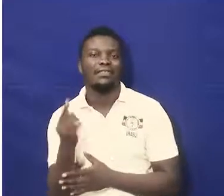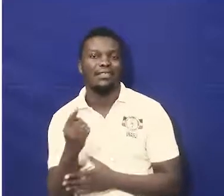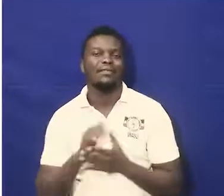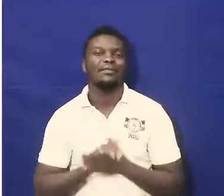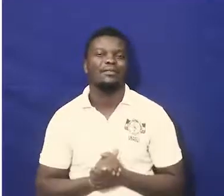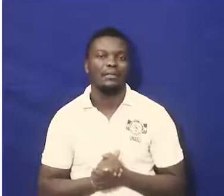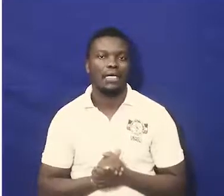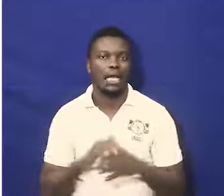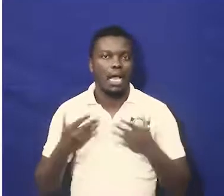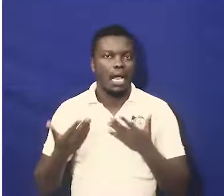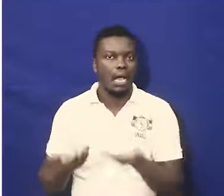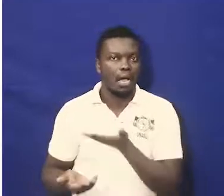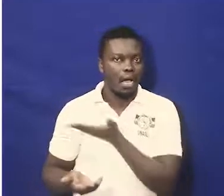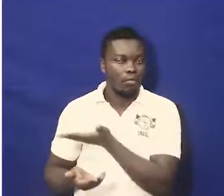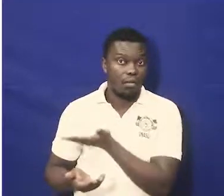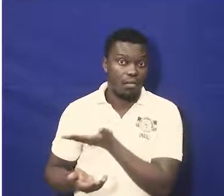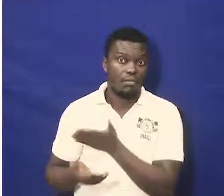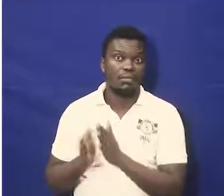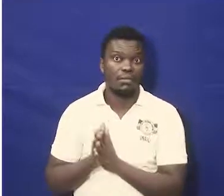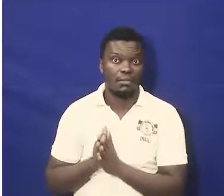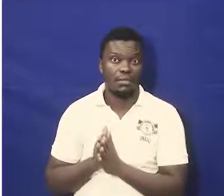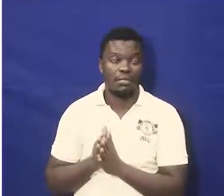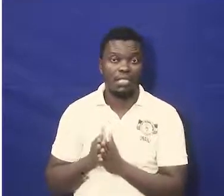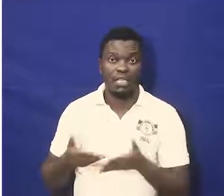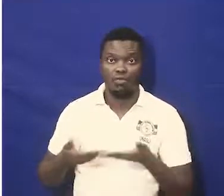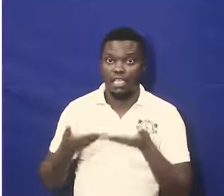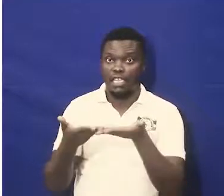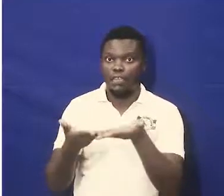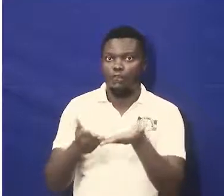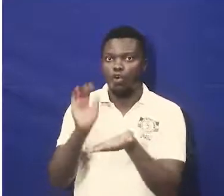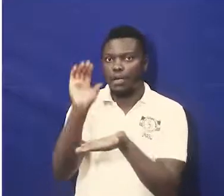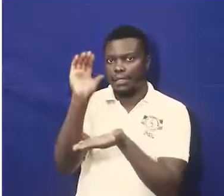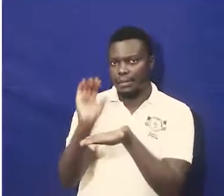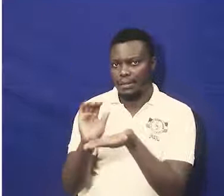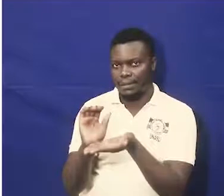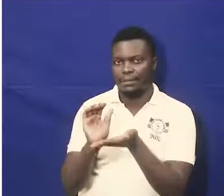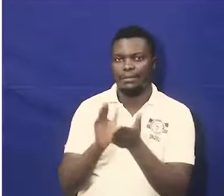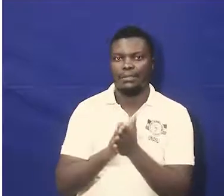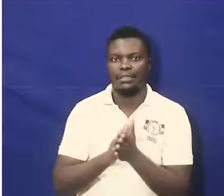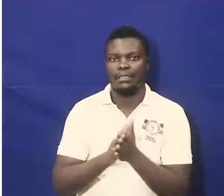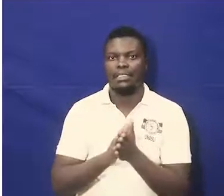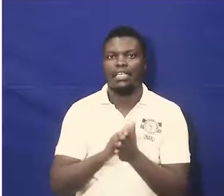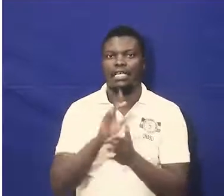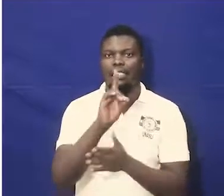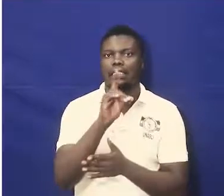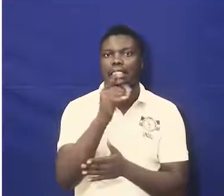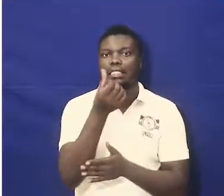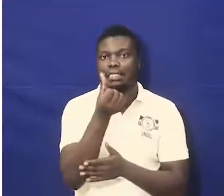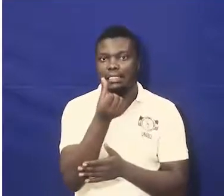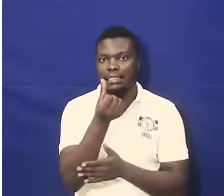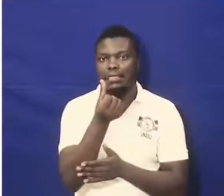65,000. And that is going to give us a discount of 16%.